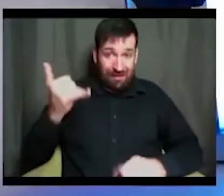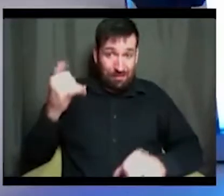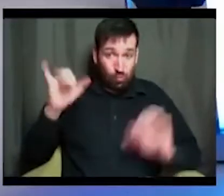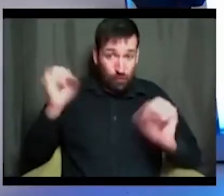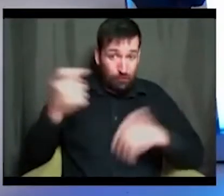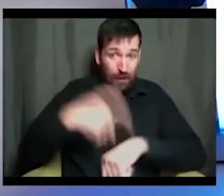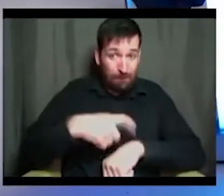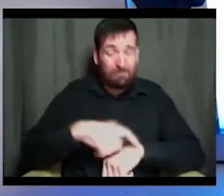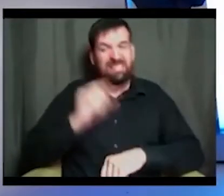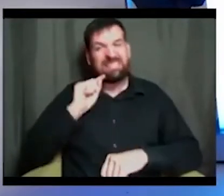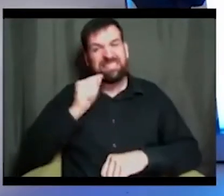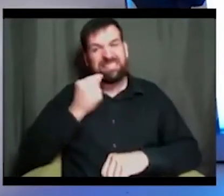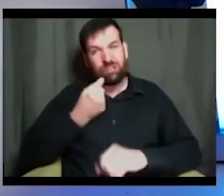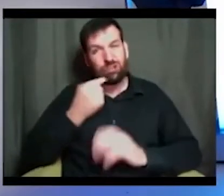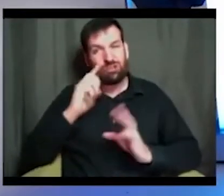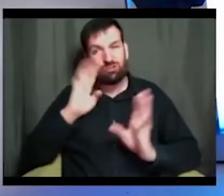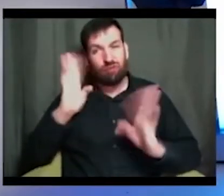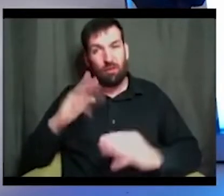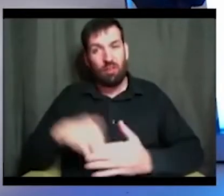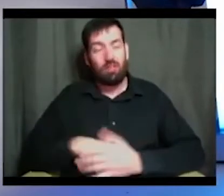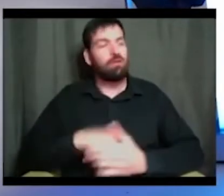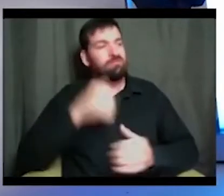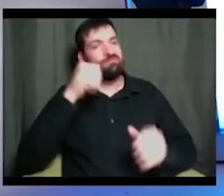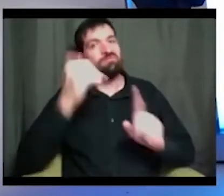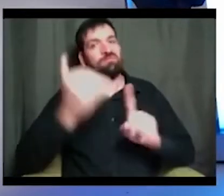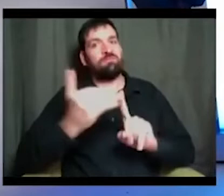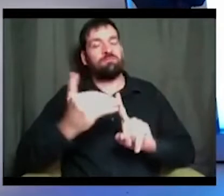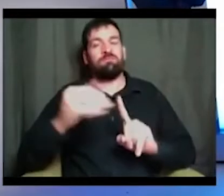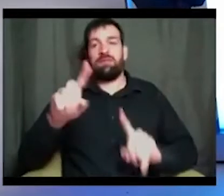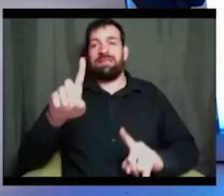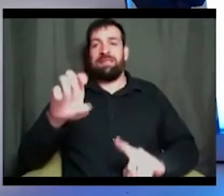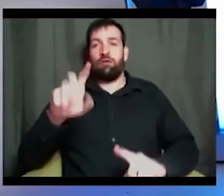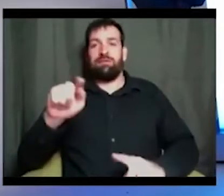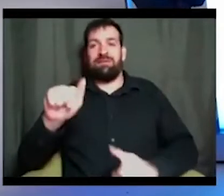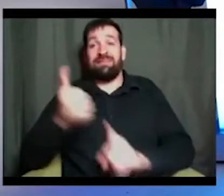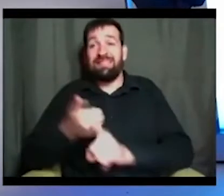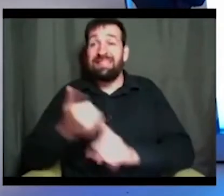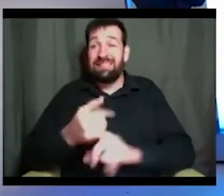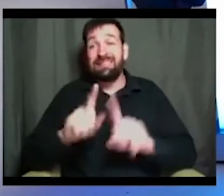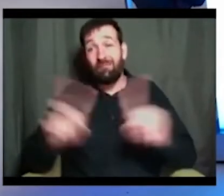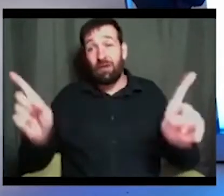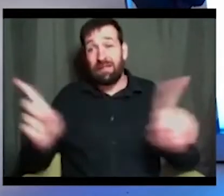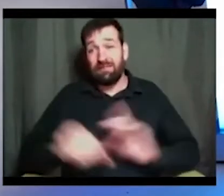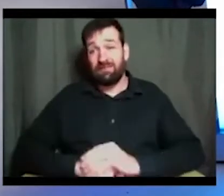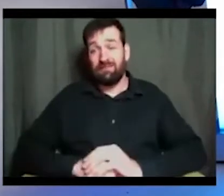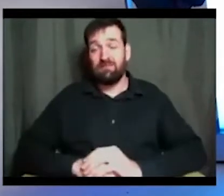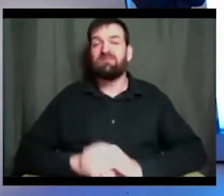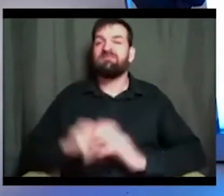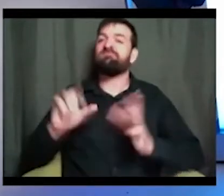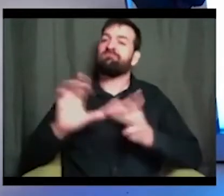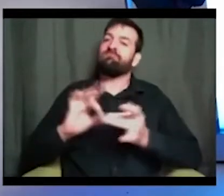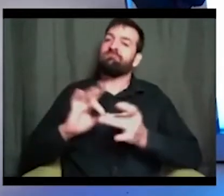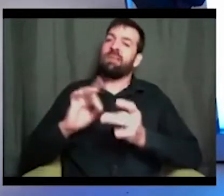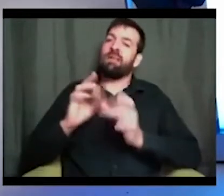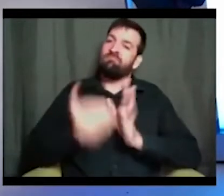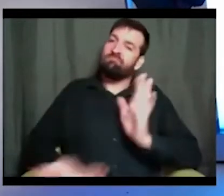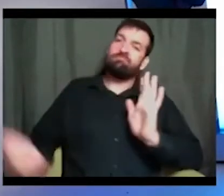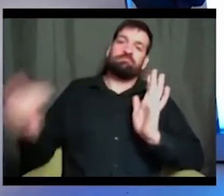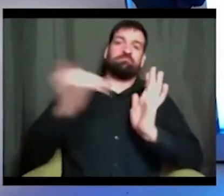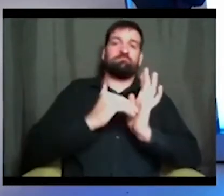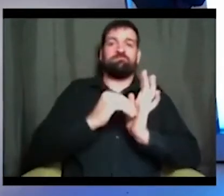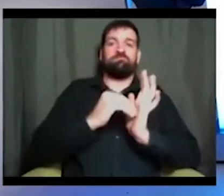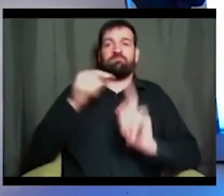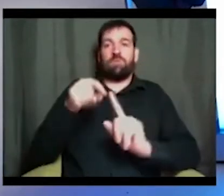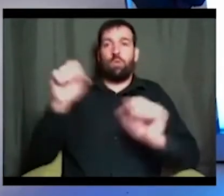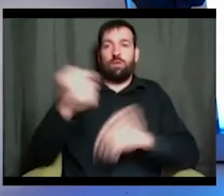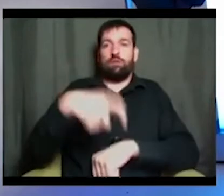Thank you for the reminder, because we've been saying Delta is different. We haven't said that in a while, and I think that's when we start looping around to another, winter season. You have to go,